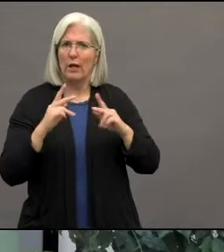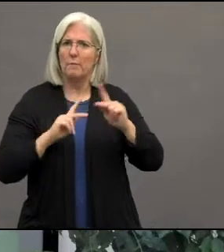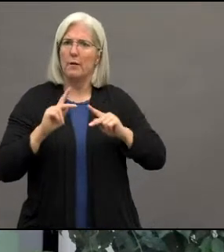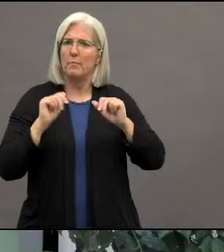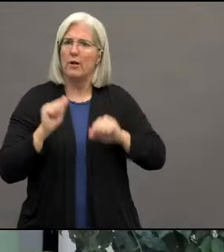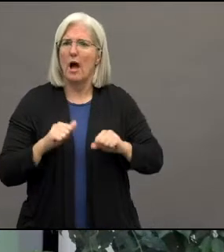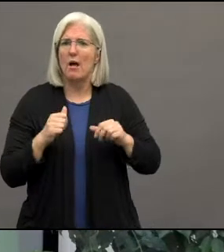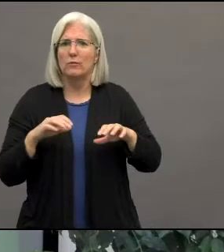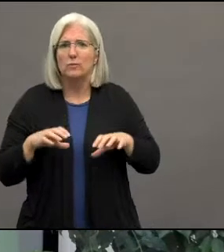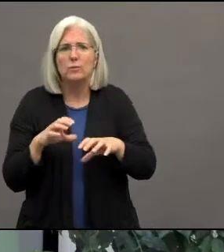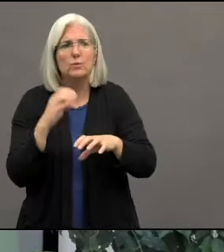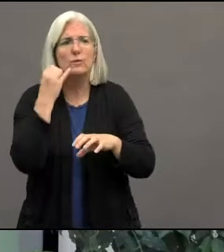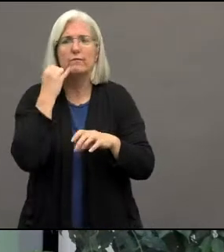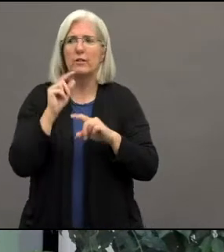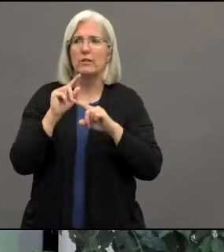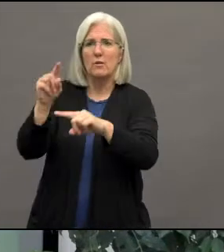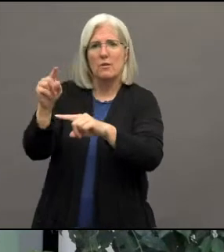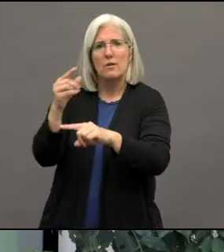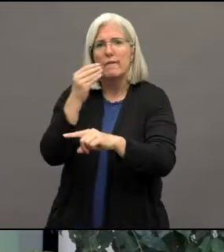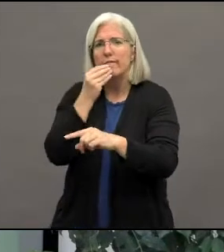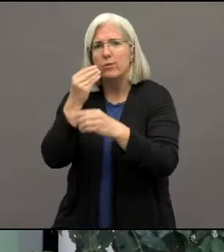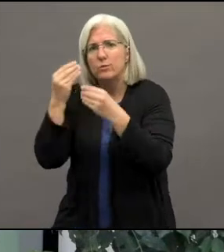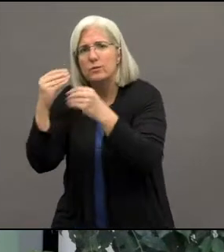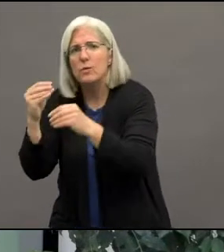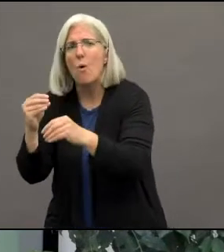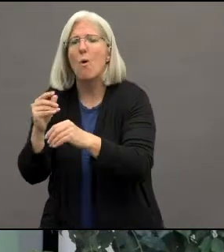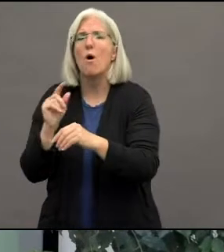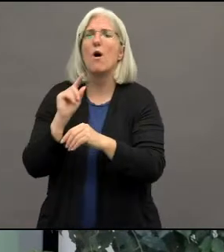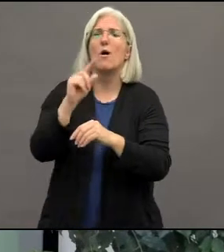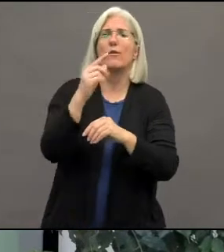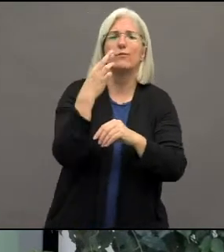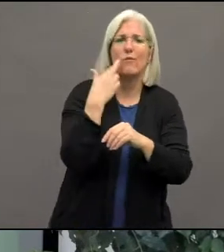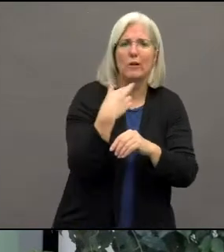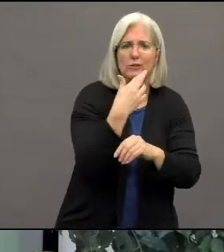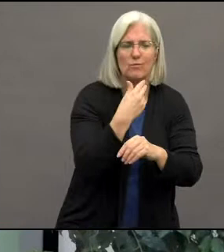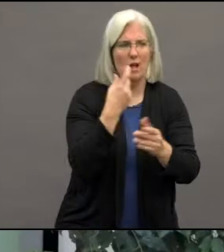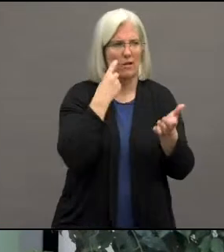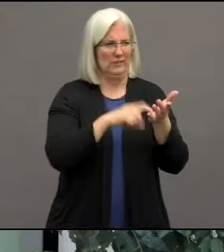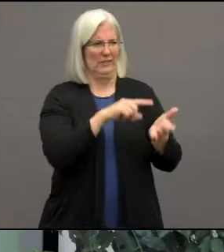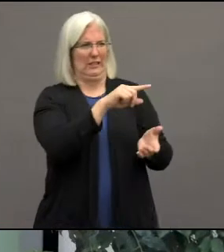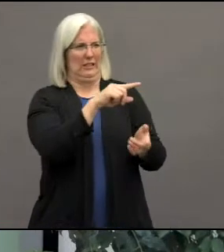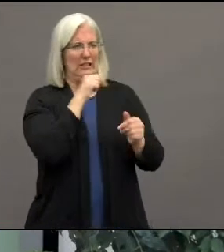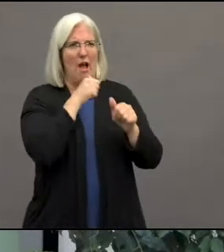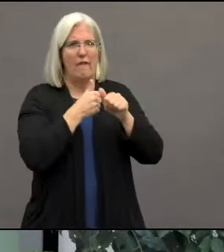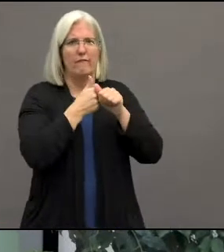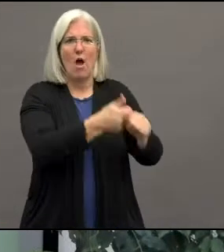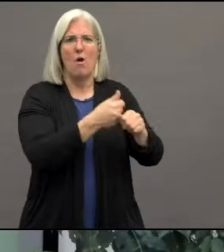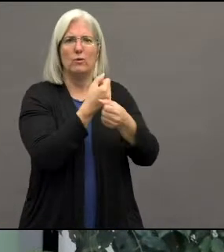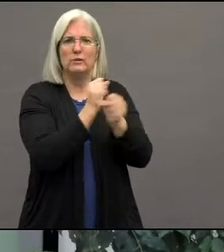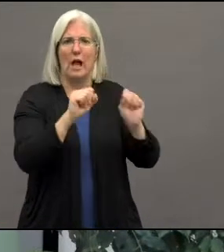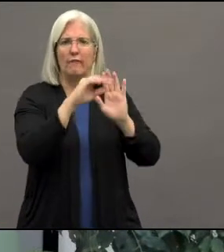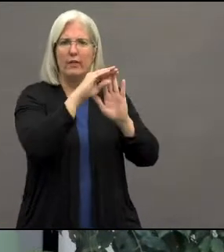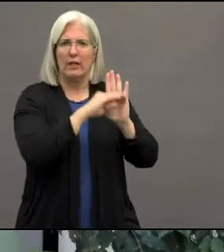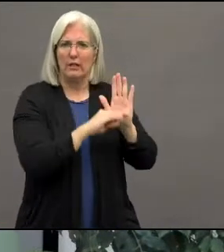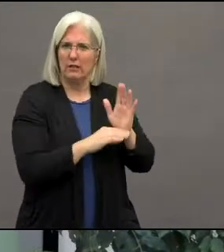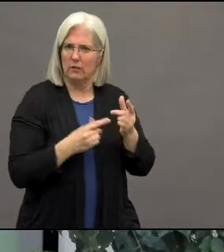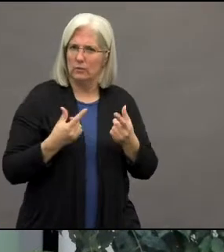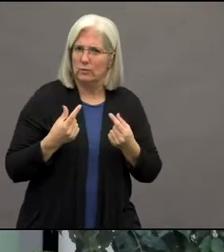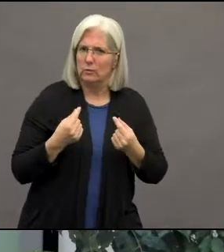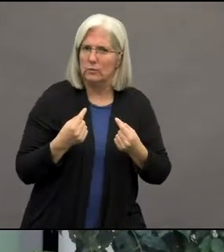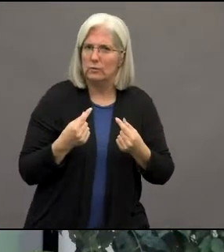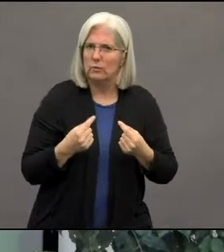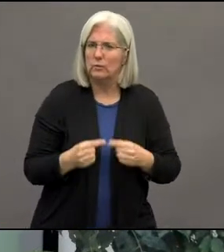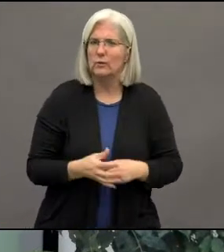grocery store, and they see safety concerns? What can they do? Yeah, so that is a great